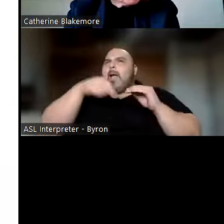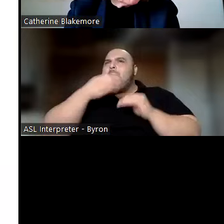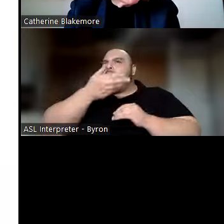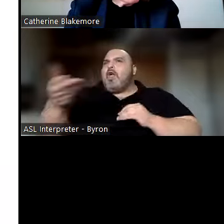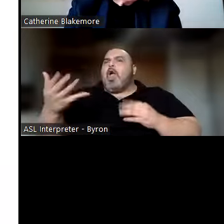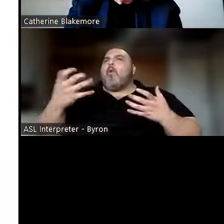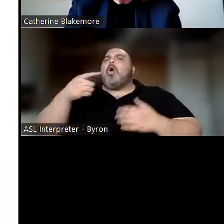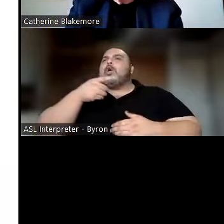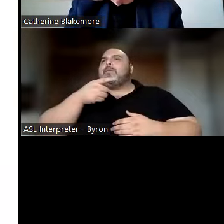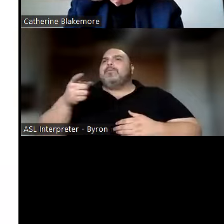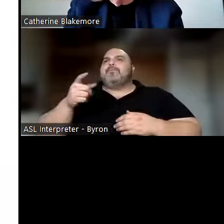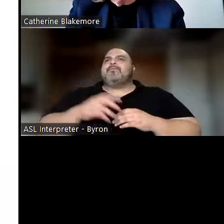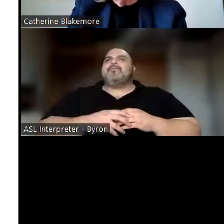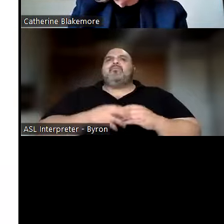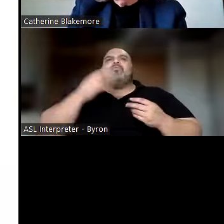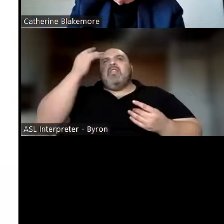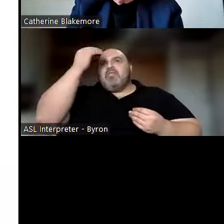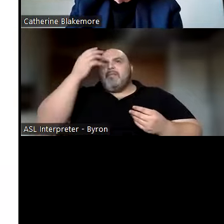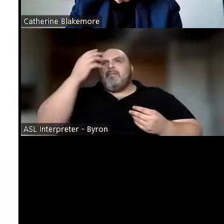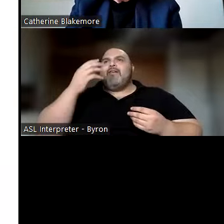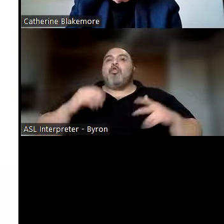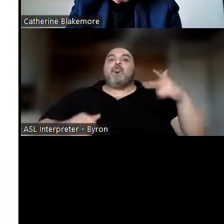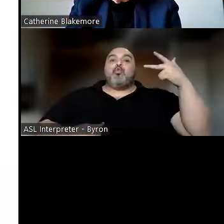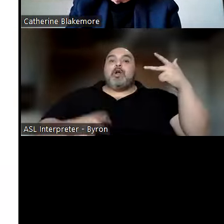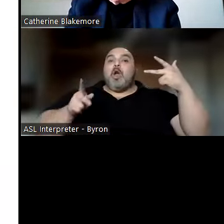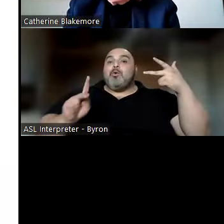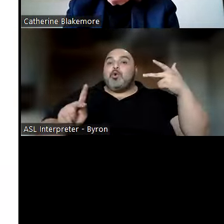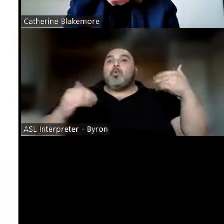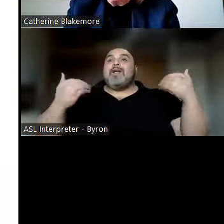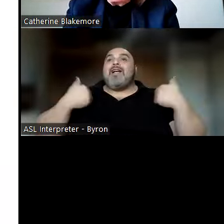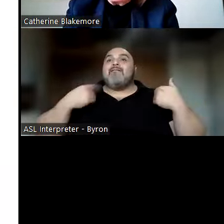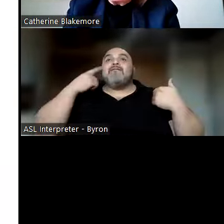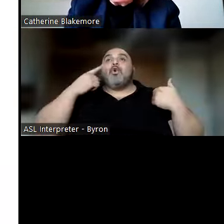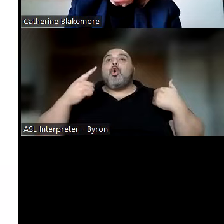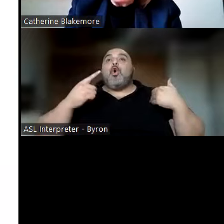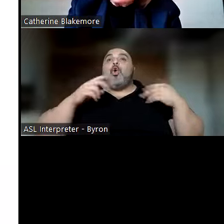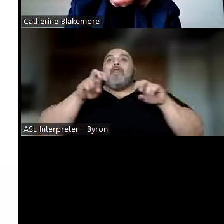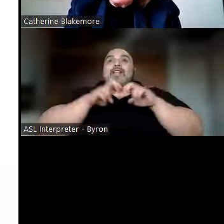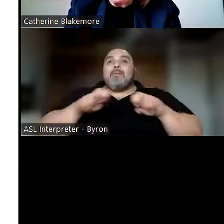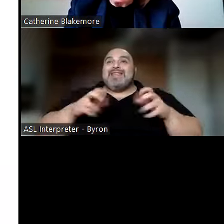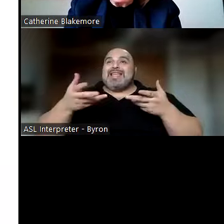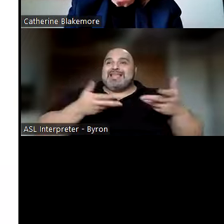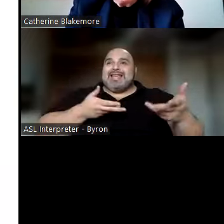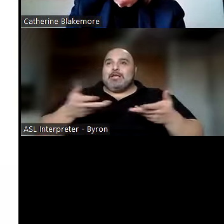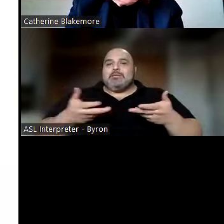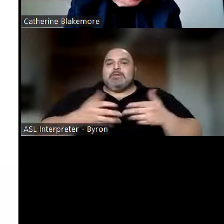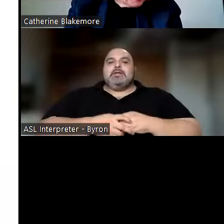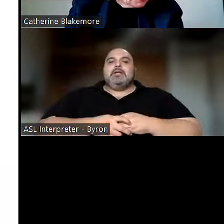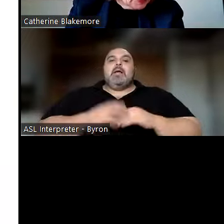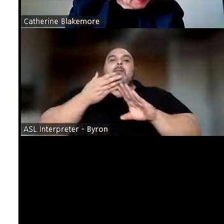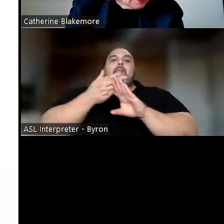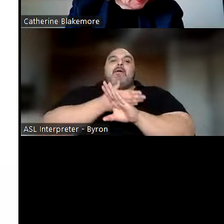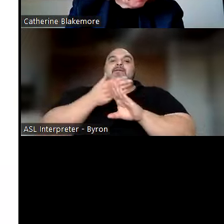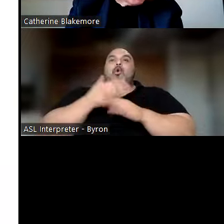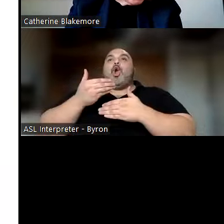like you to just think about the 3 opportunities we have for committee engagement before our